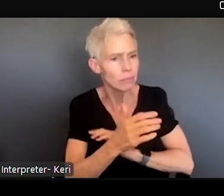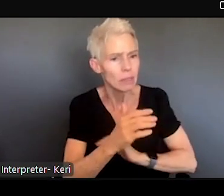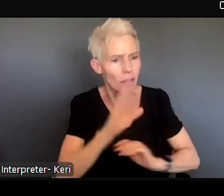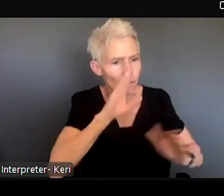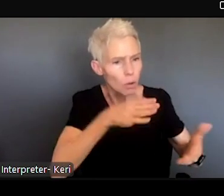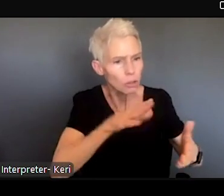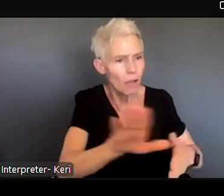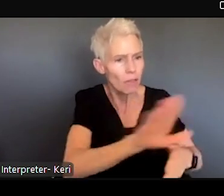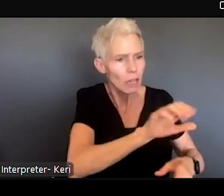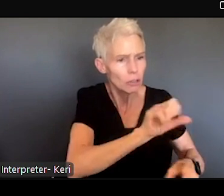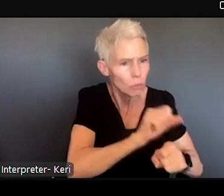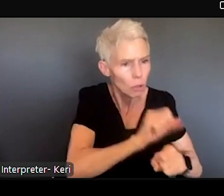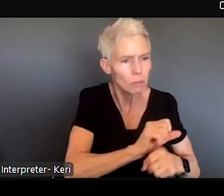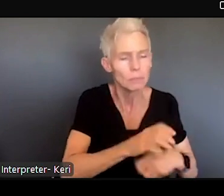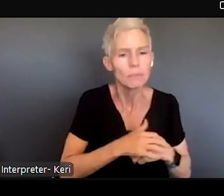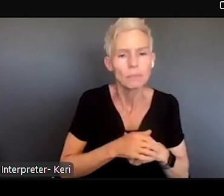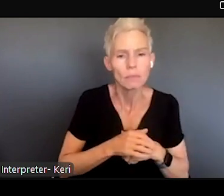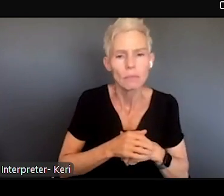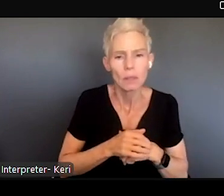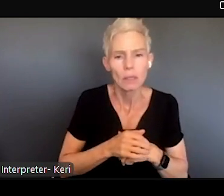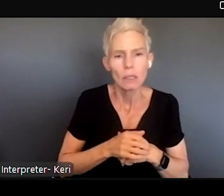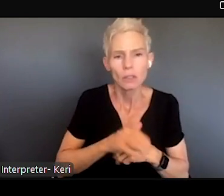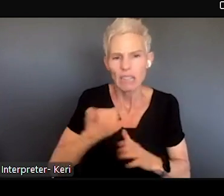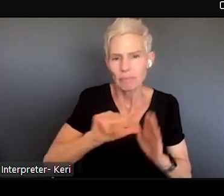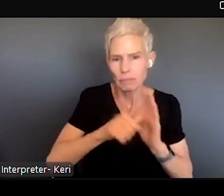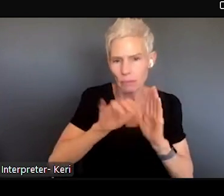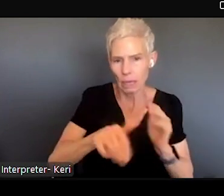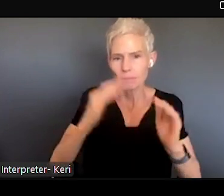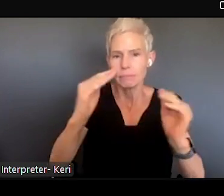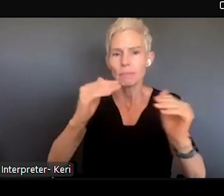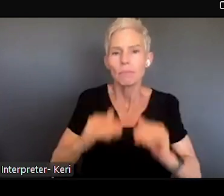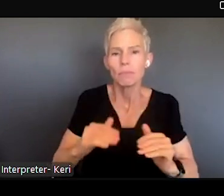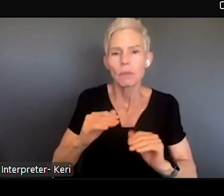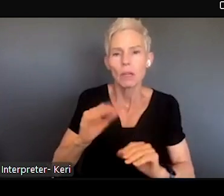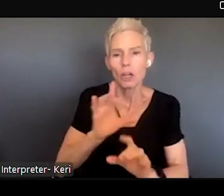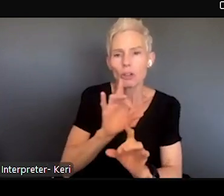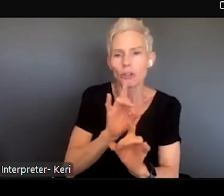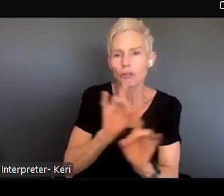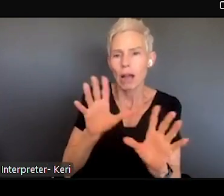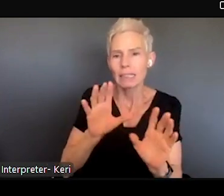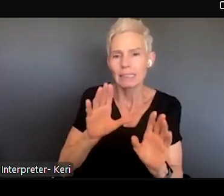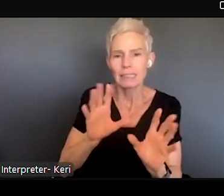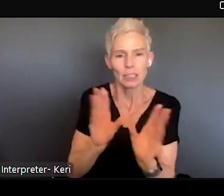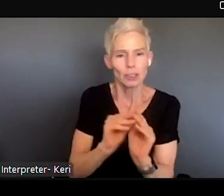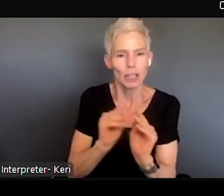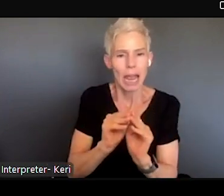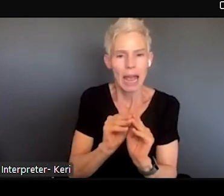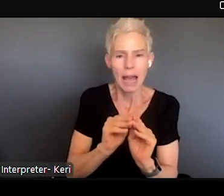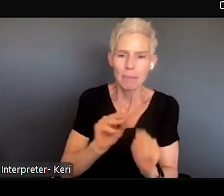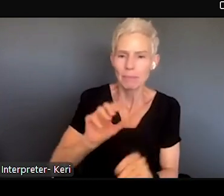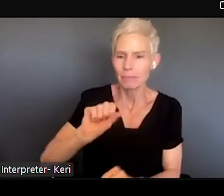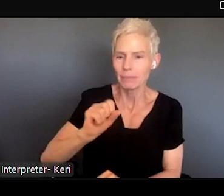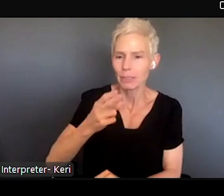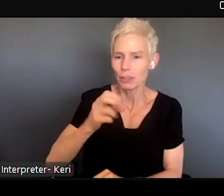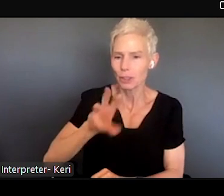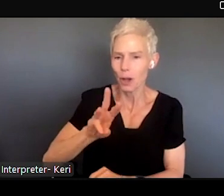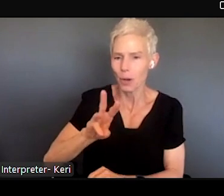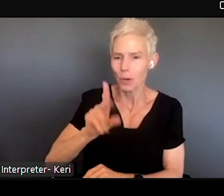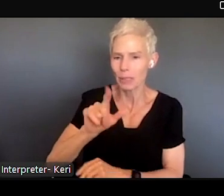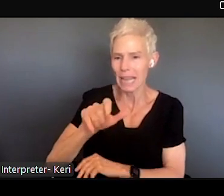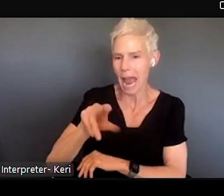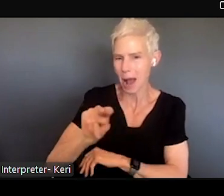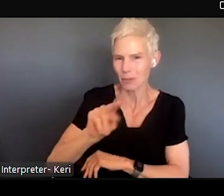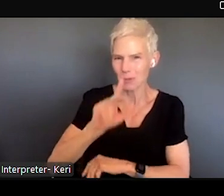that emphasis there. And let's get to the Crisis Jam Showdown. So this is really